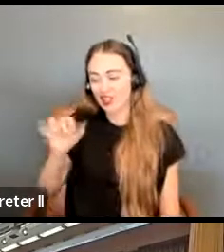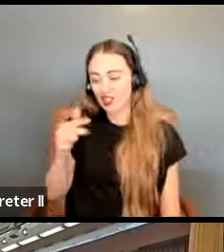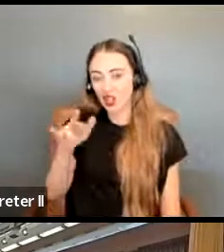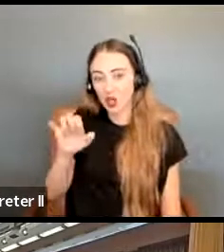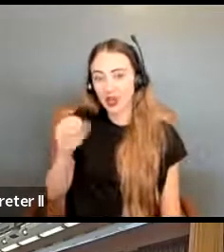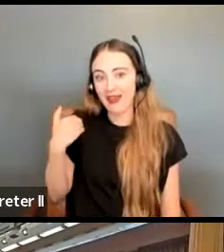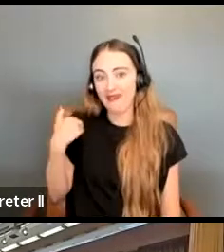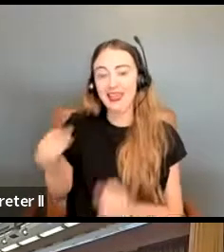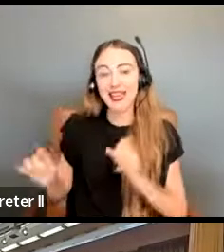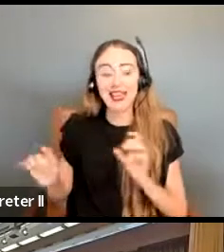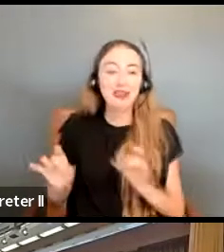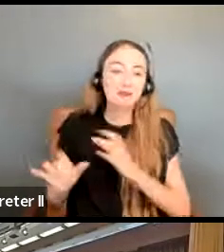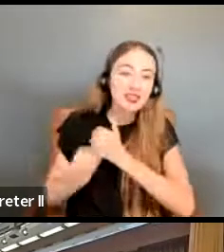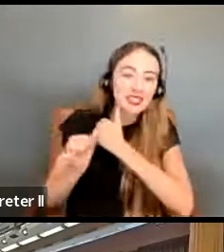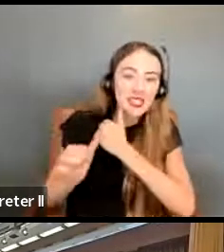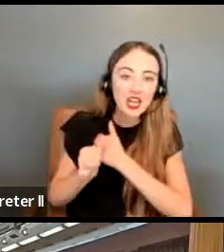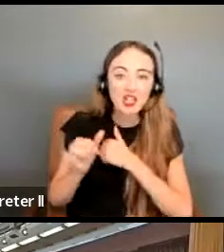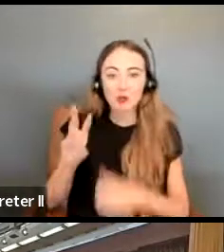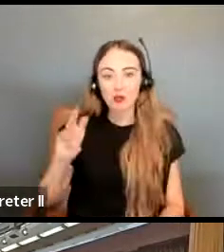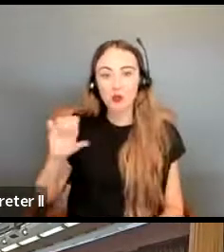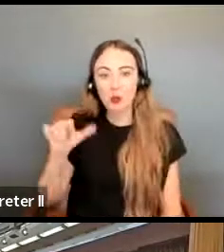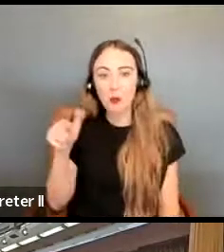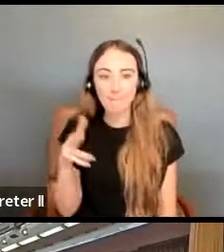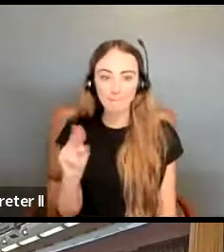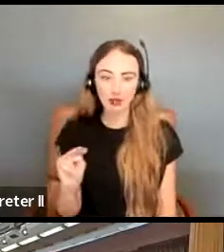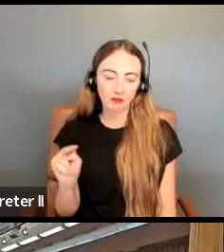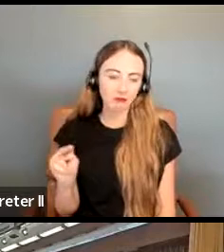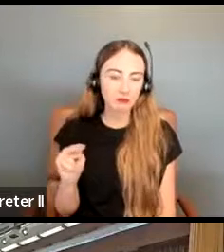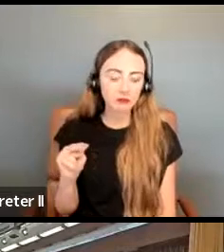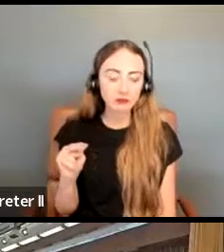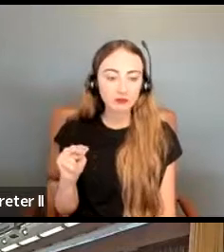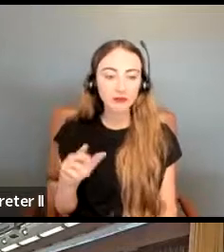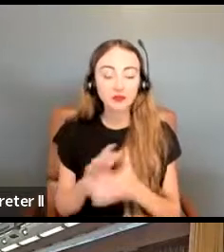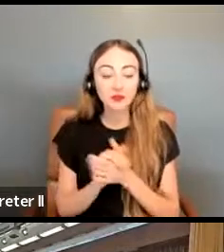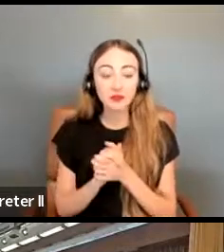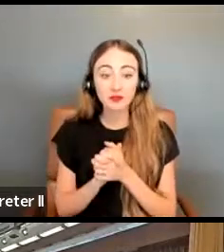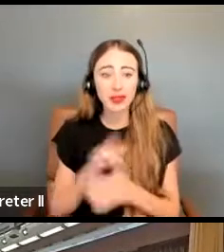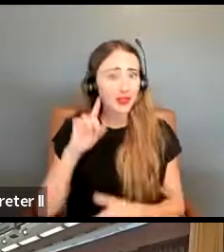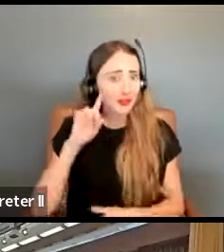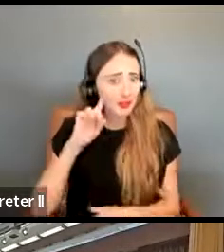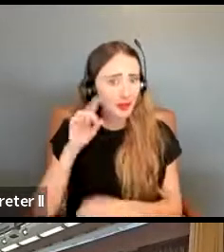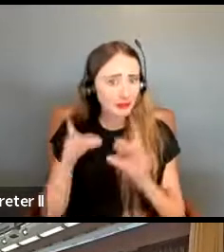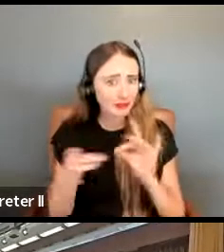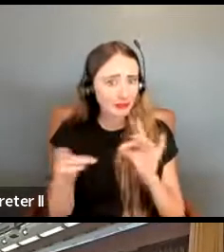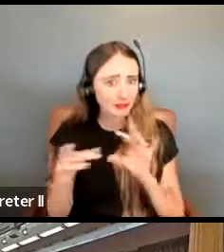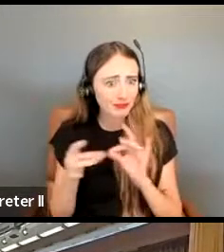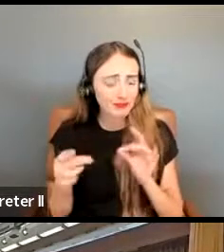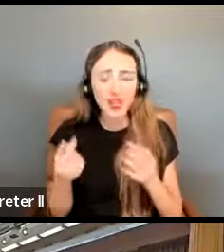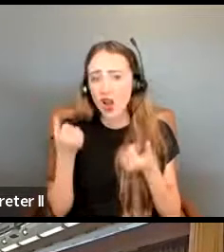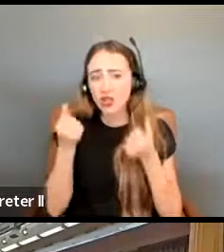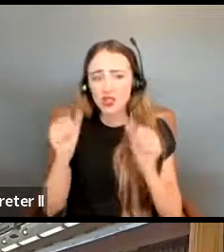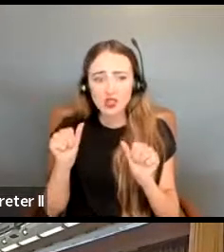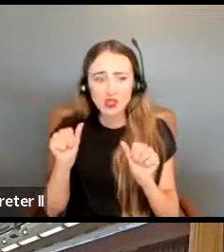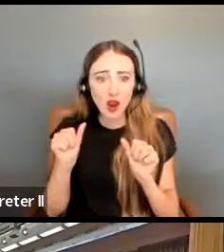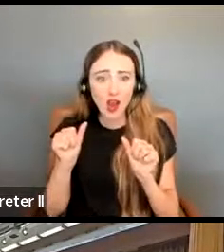is part of what this proposed amendment is trying to speak to. Because I've heard it said that it's trying to